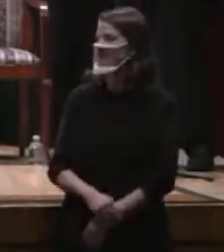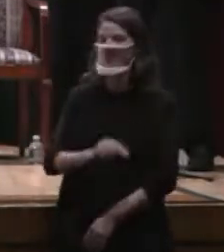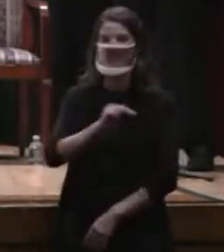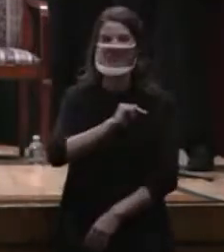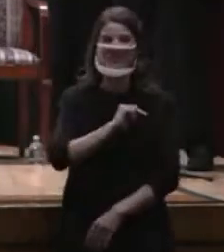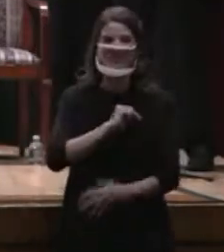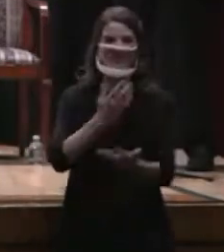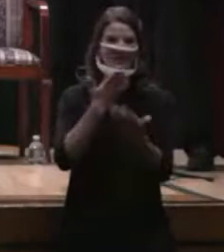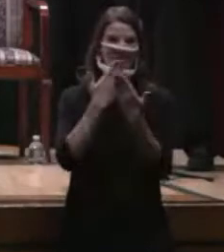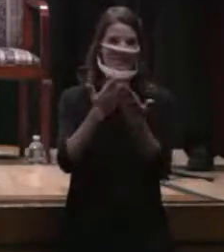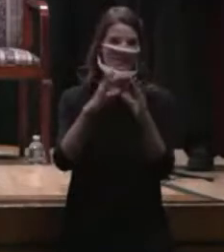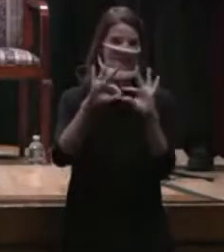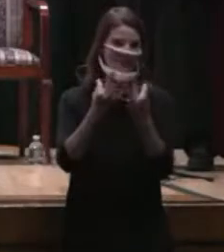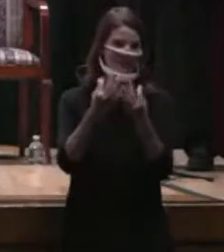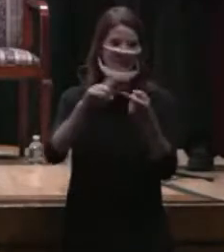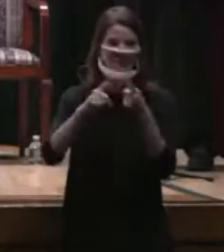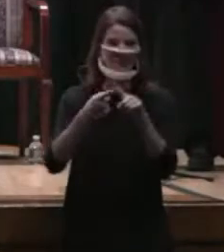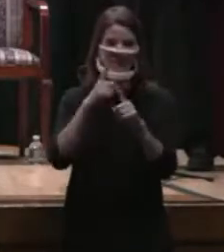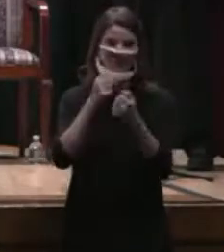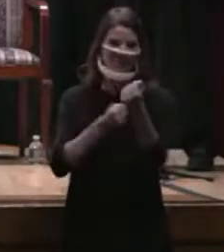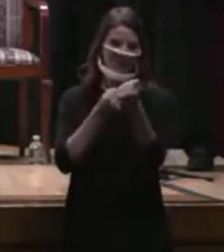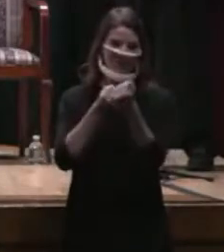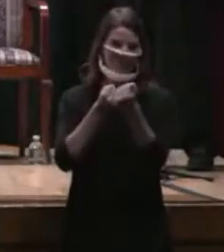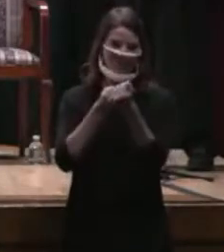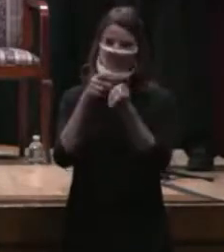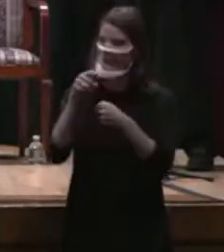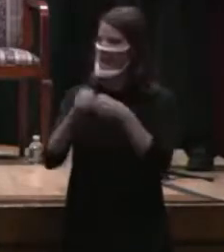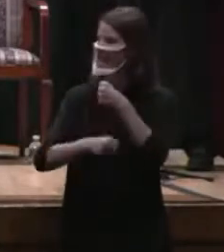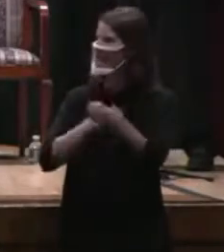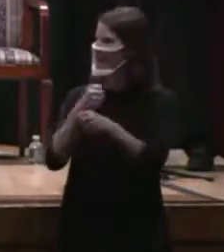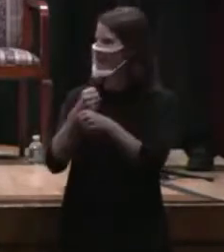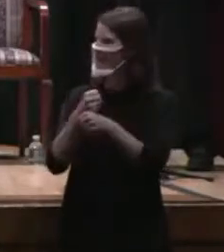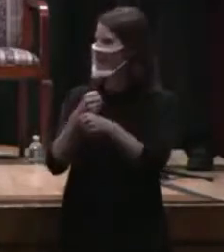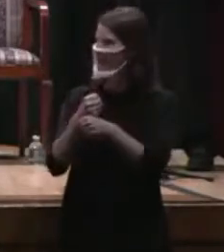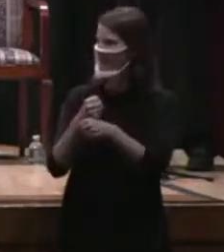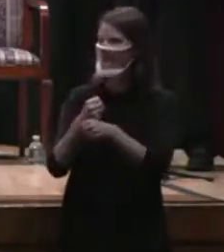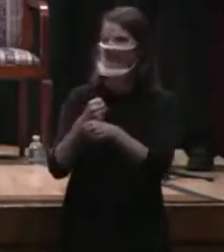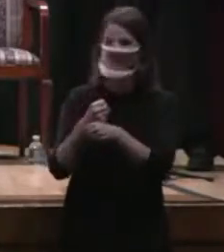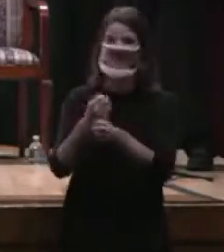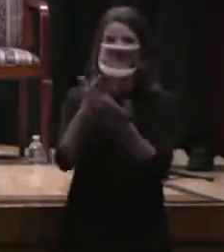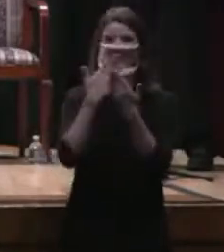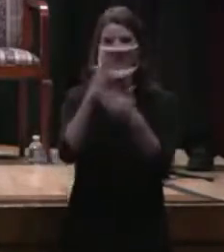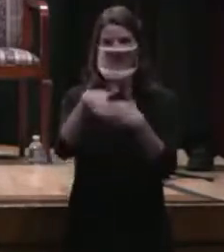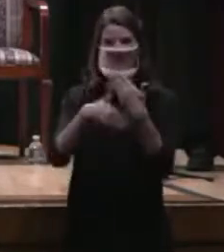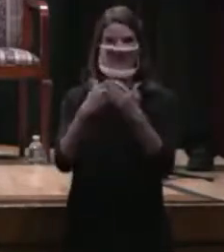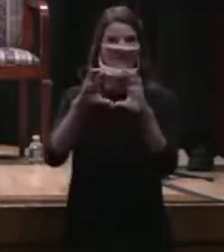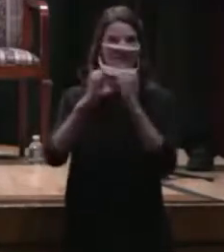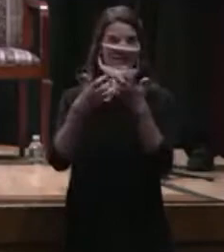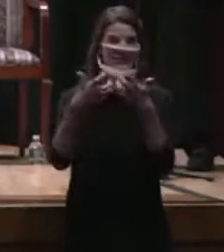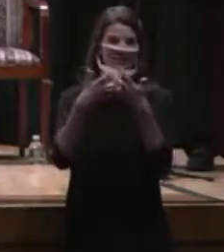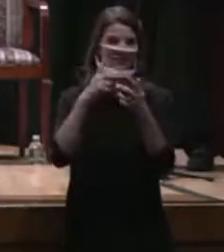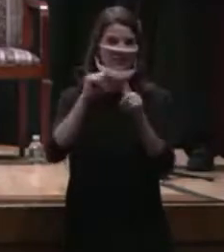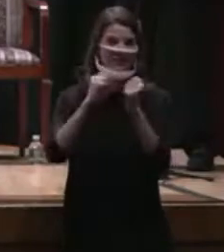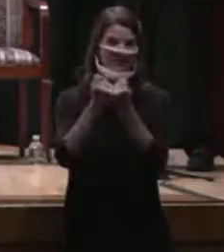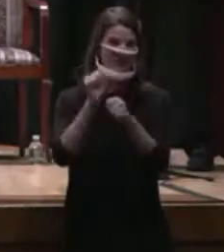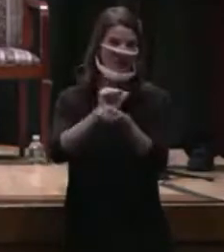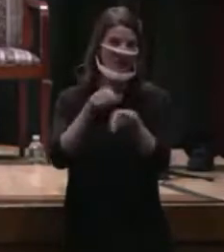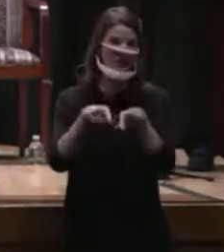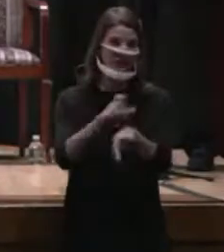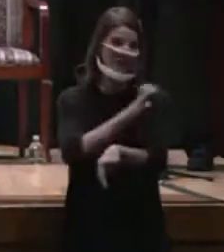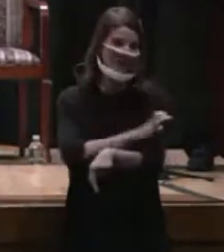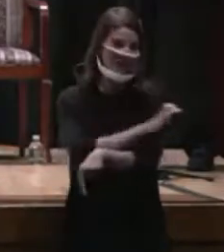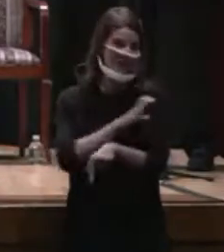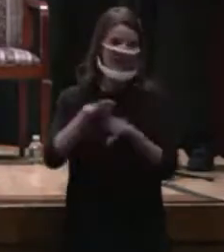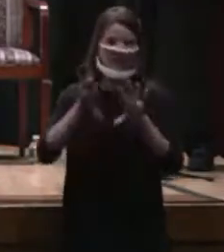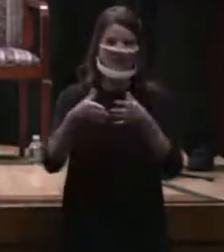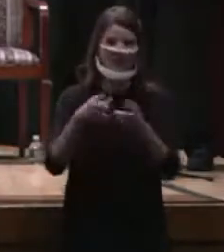Nicole would like to thank her family and friends for supporting her this year. Thank you to all her classmates for the teamwork during clinicals